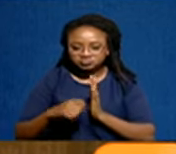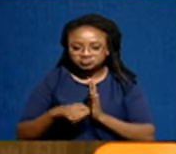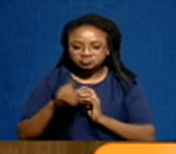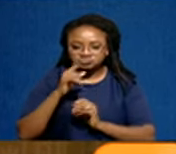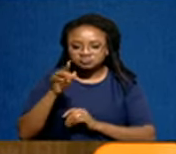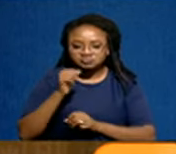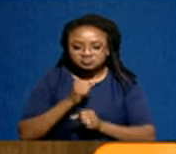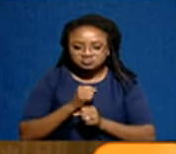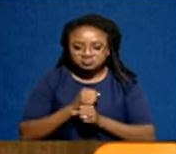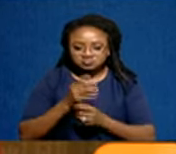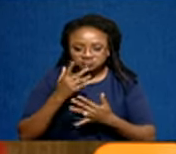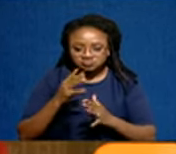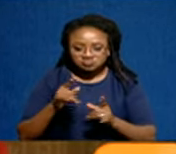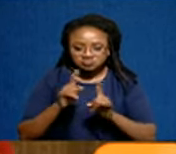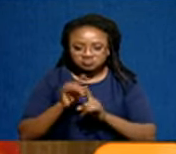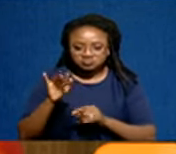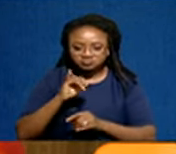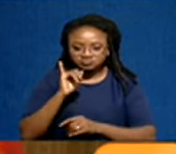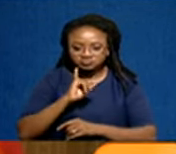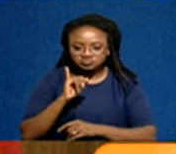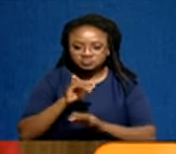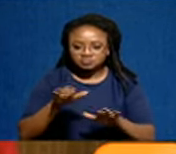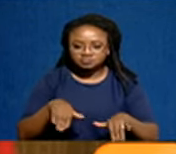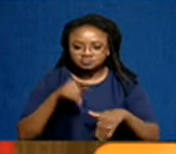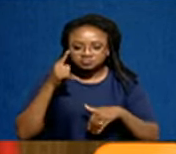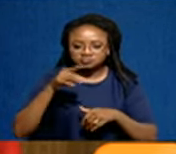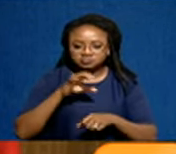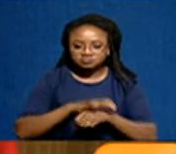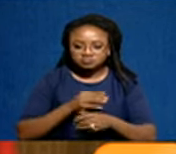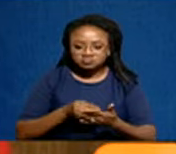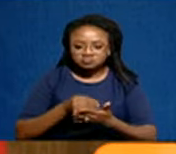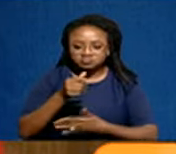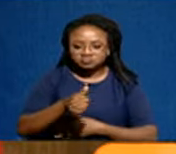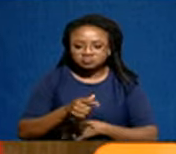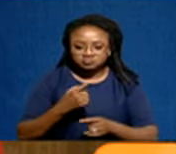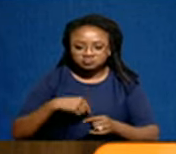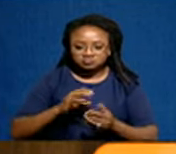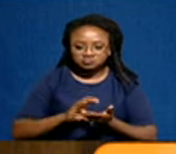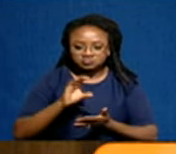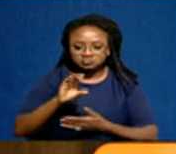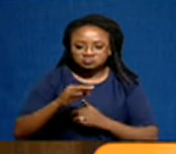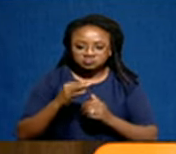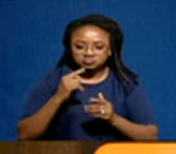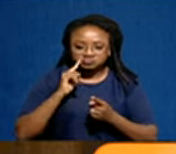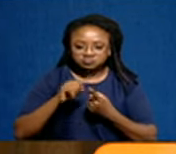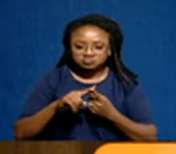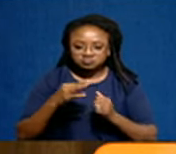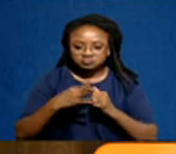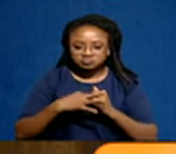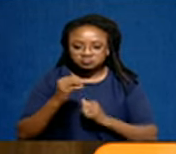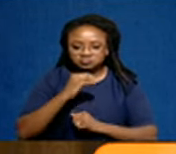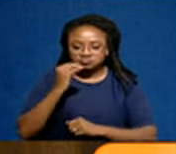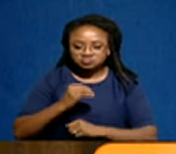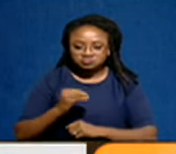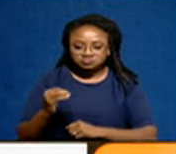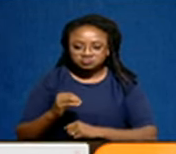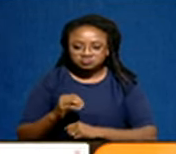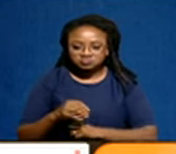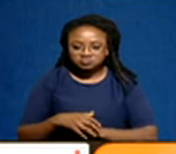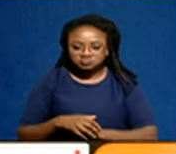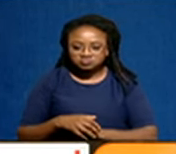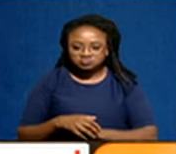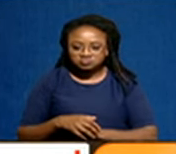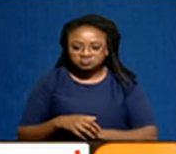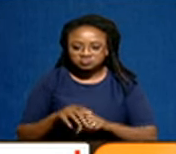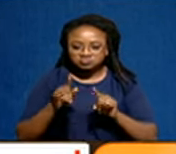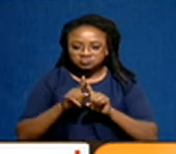work and you've invoiced and you're waiting to be paid. We finance you up to 80%. For this particular segment, because